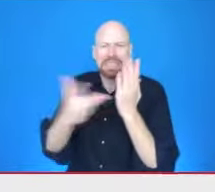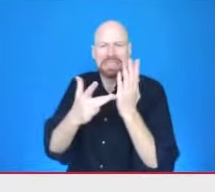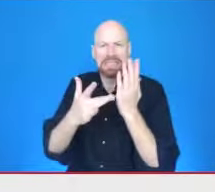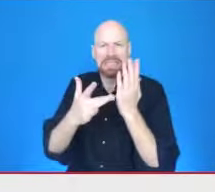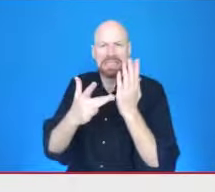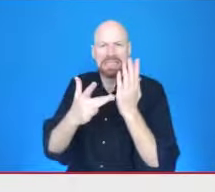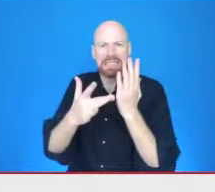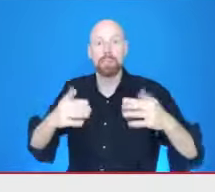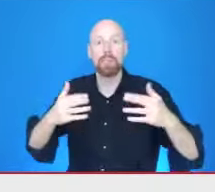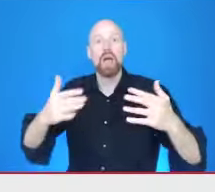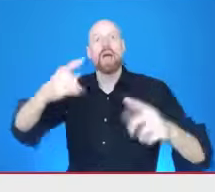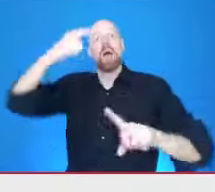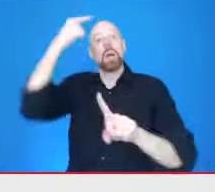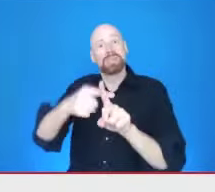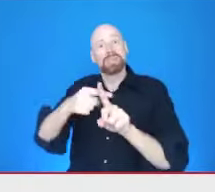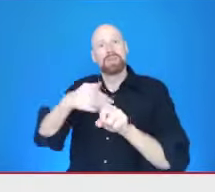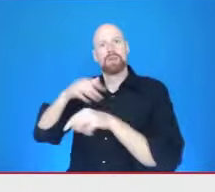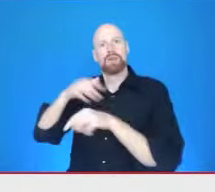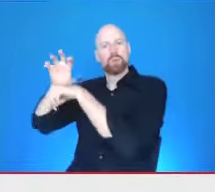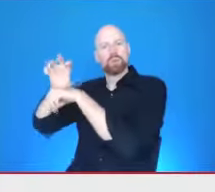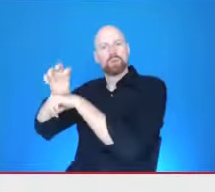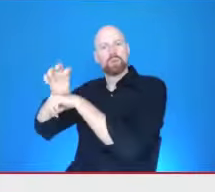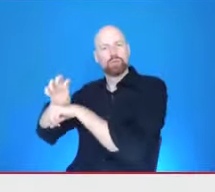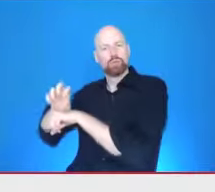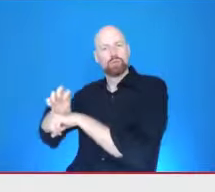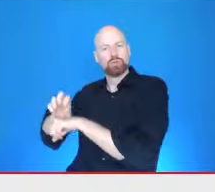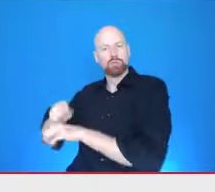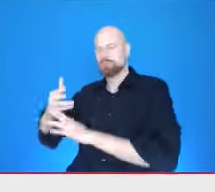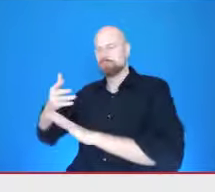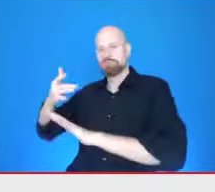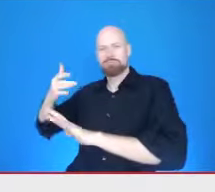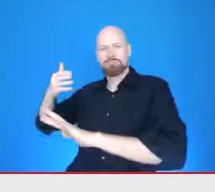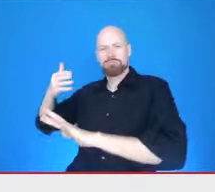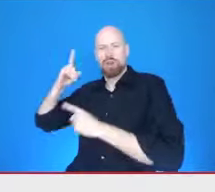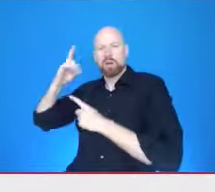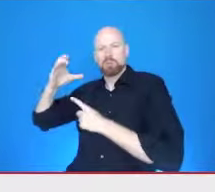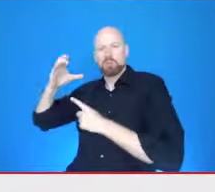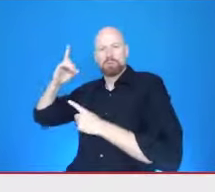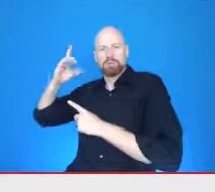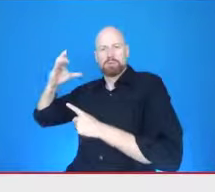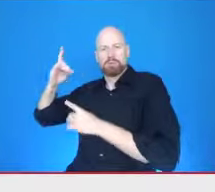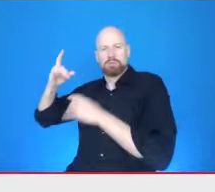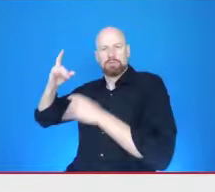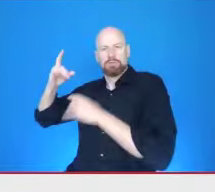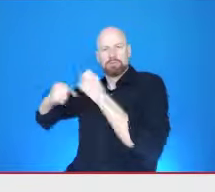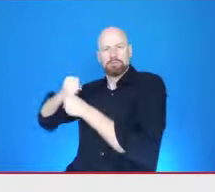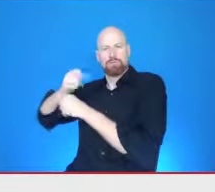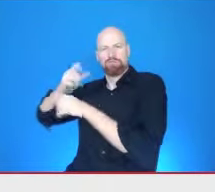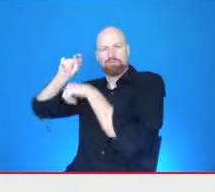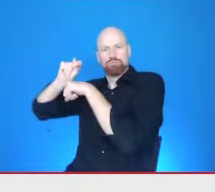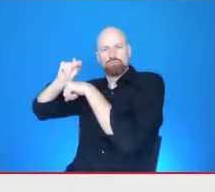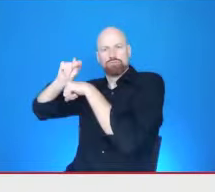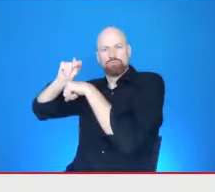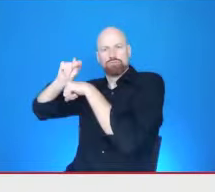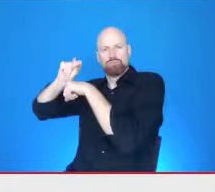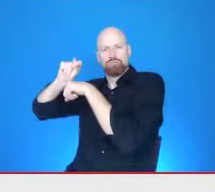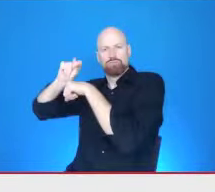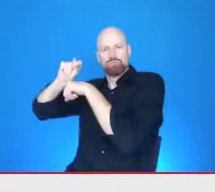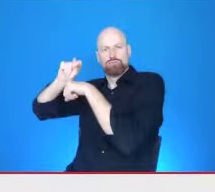So he reads, and when he gets to that word, he pauses, looks at me, and waits for me to say it,